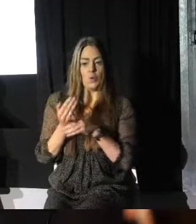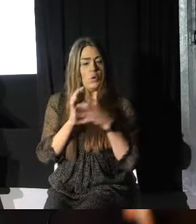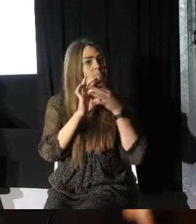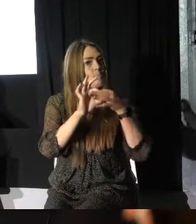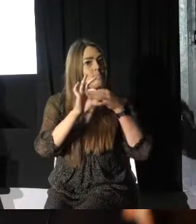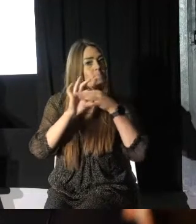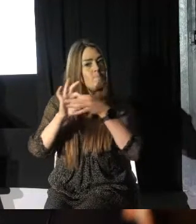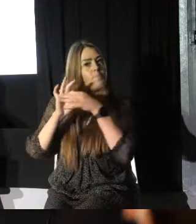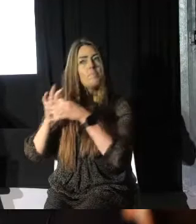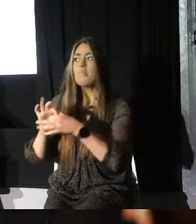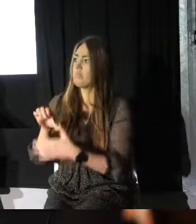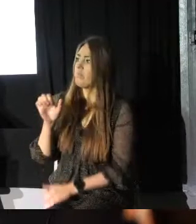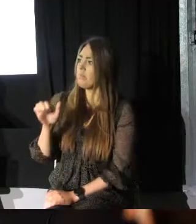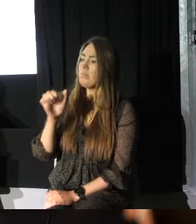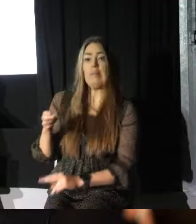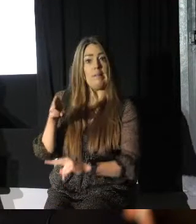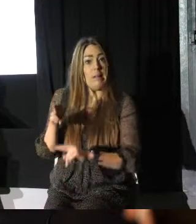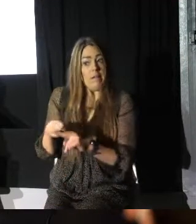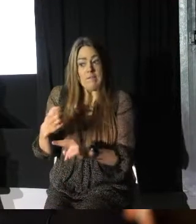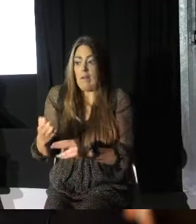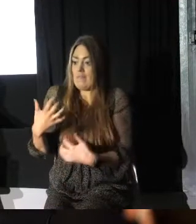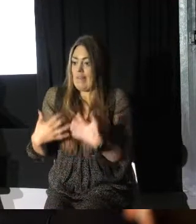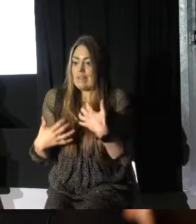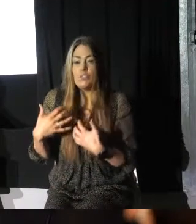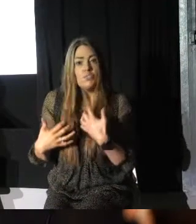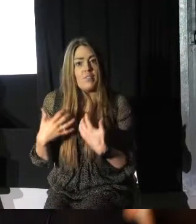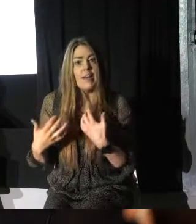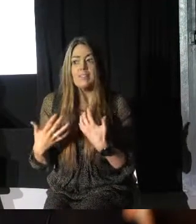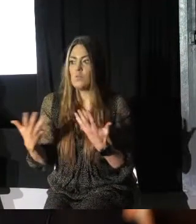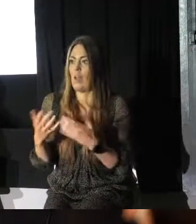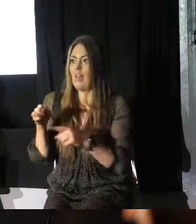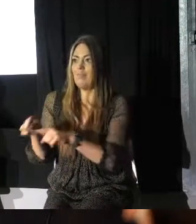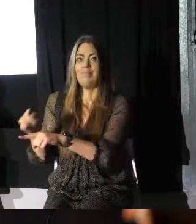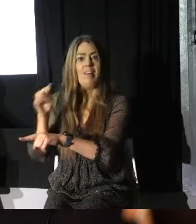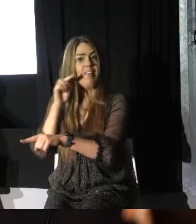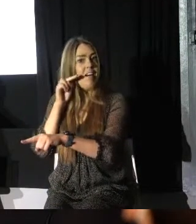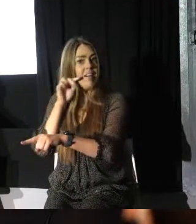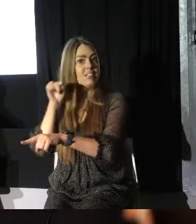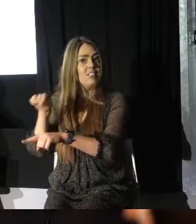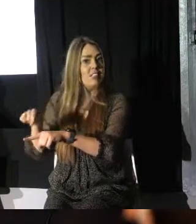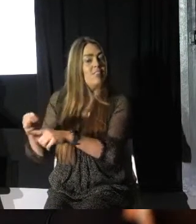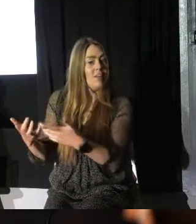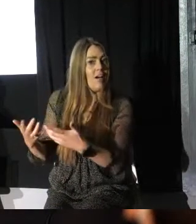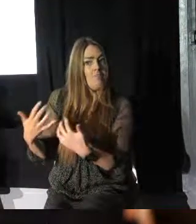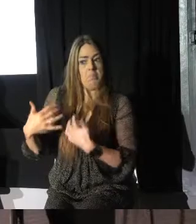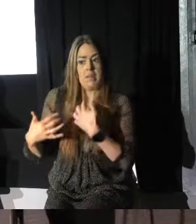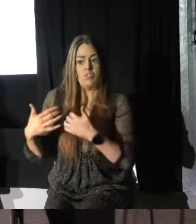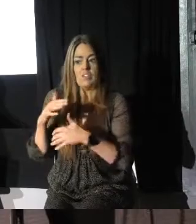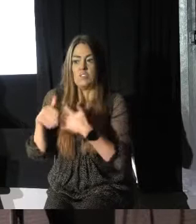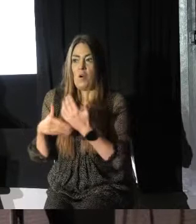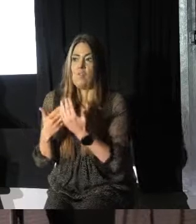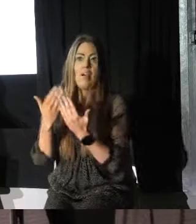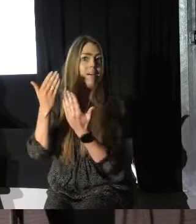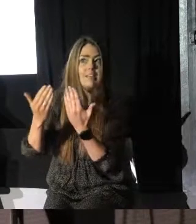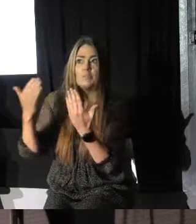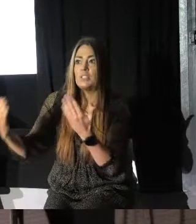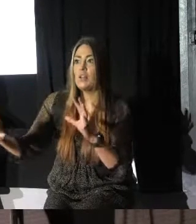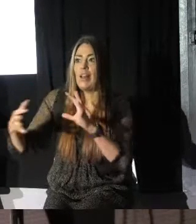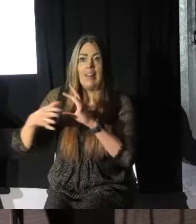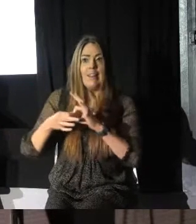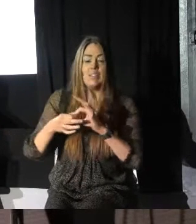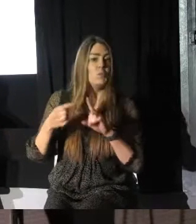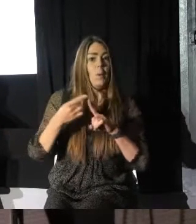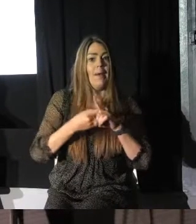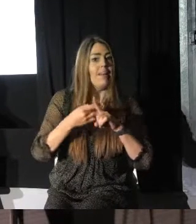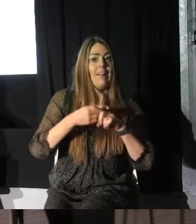interaction. So absolutely, if there's an interest, in Nigeria, in an exhibition about English folk